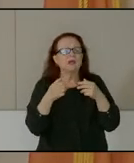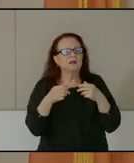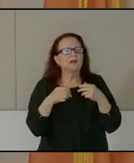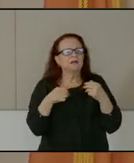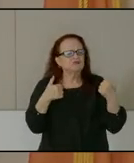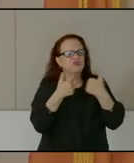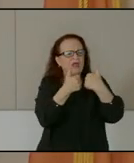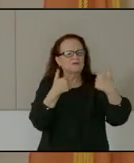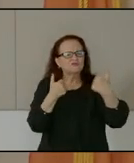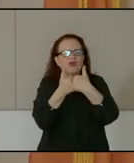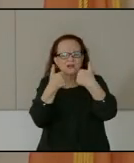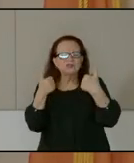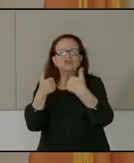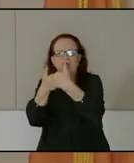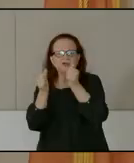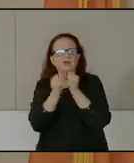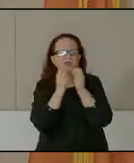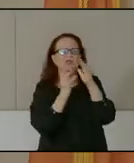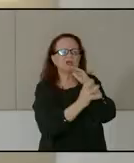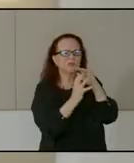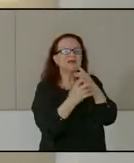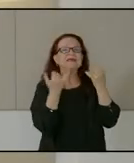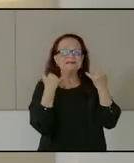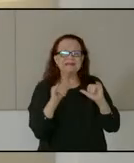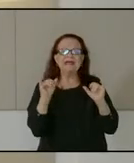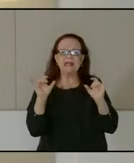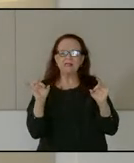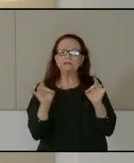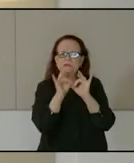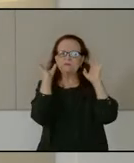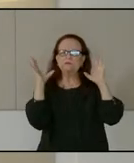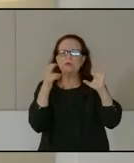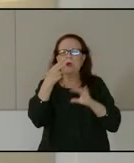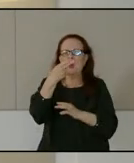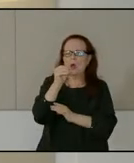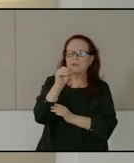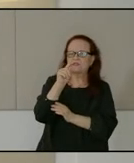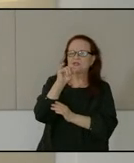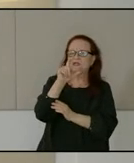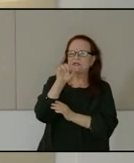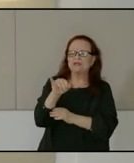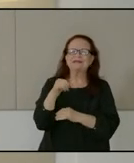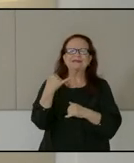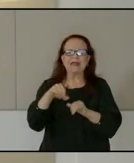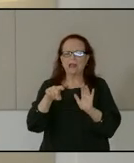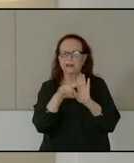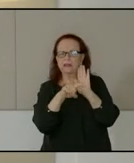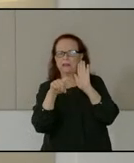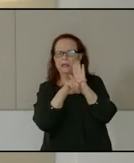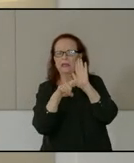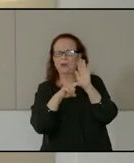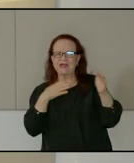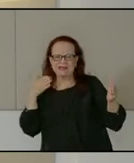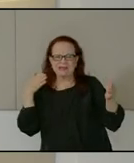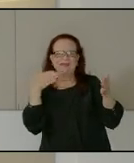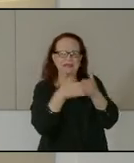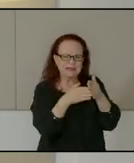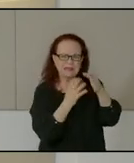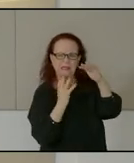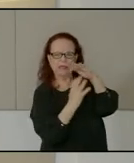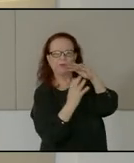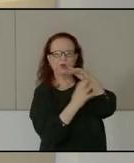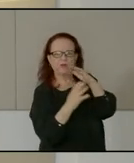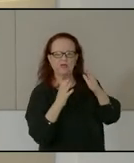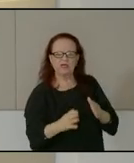with immigrants. You know, there still is hostility out there. There still is some, you know, negativity towards immigrants. And